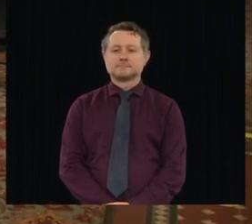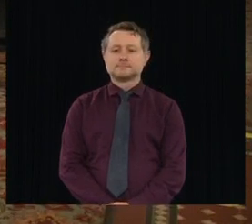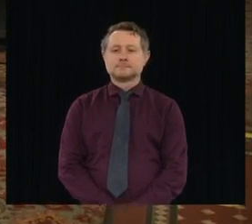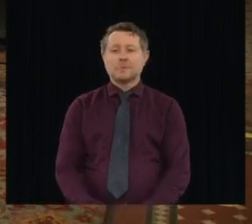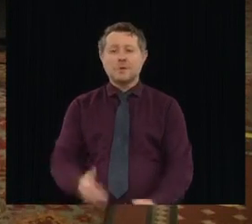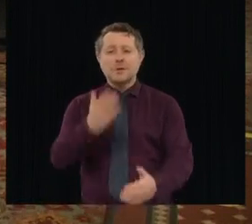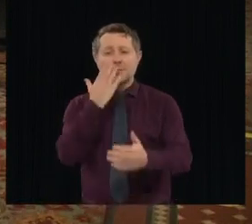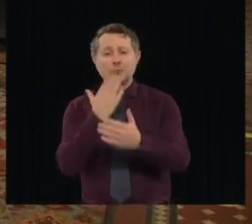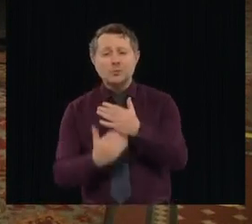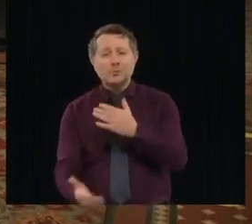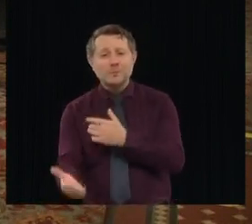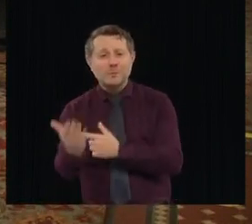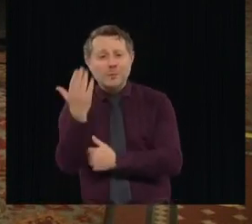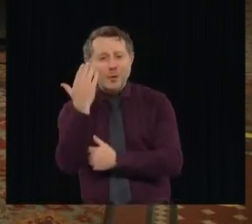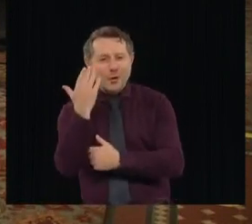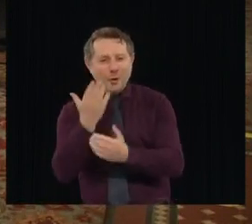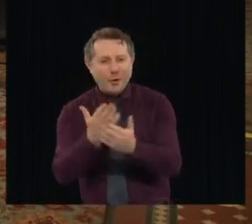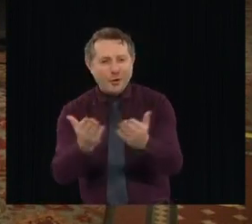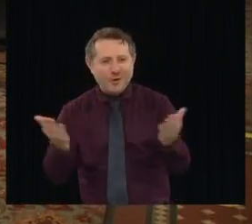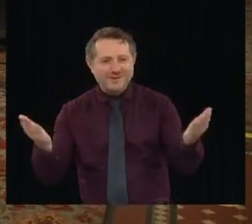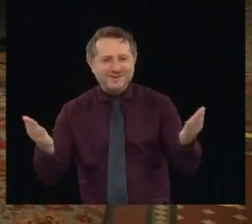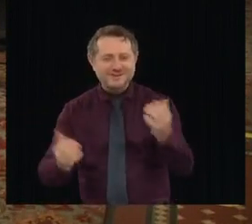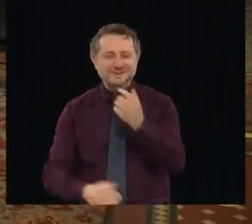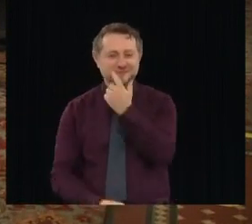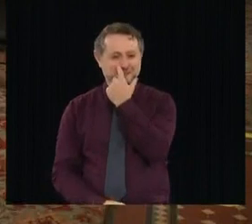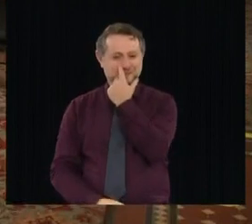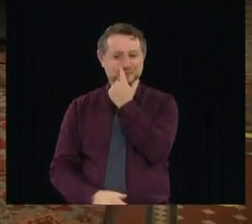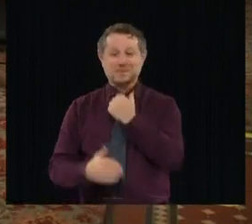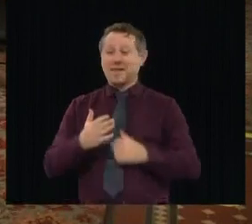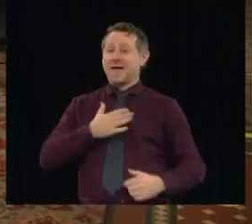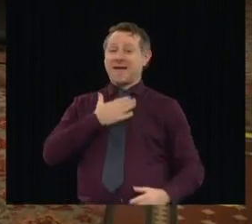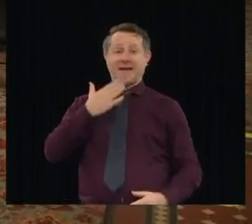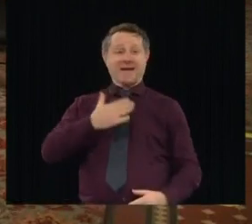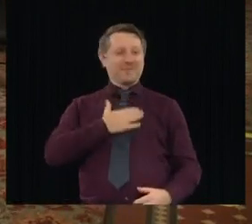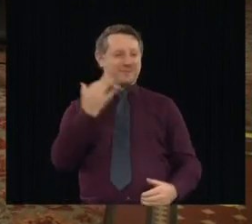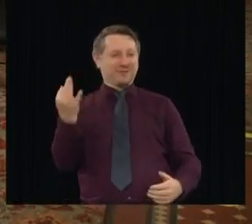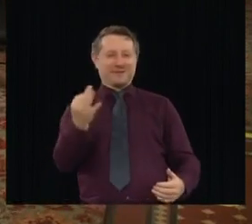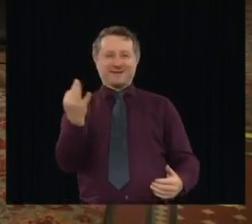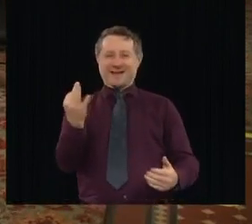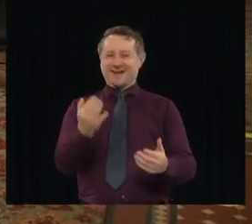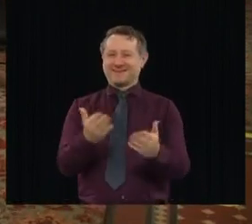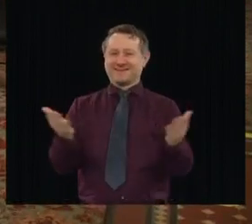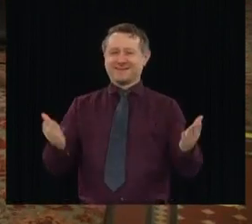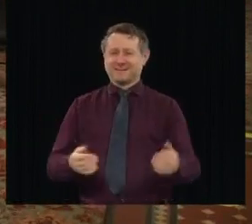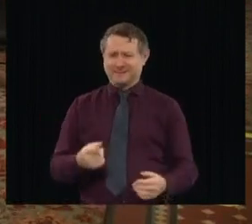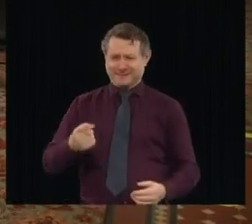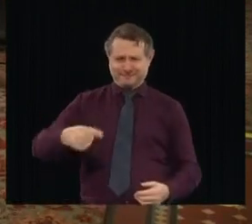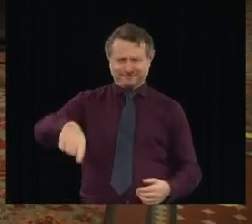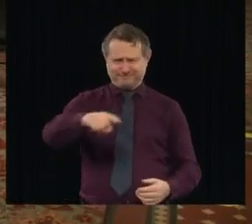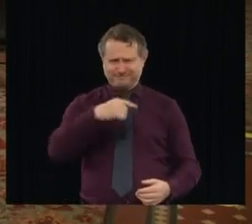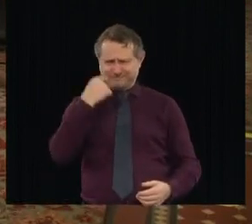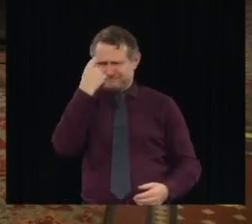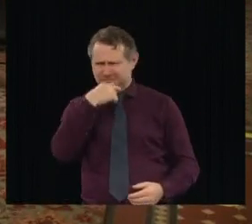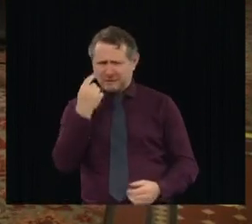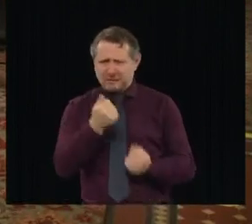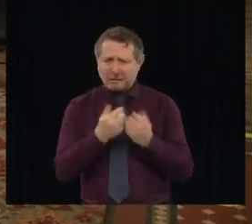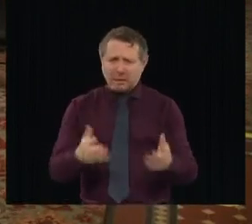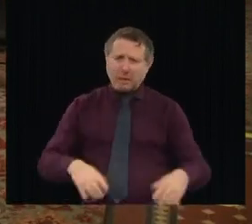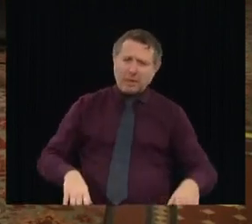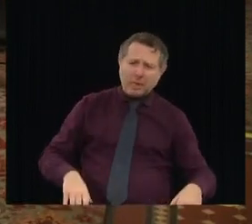Good morning. Happy Friday. You guys look tired today. Don't worry, it's